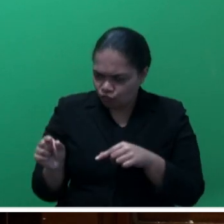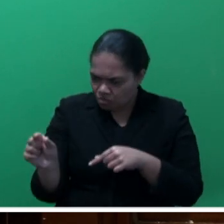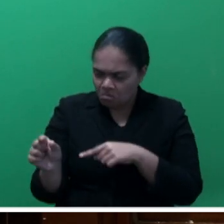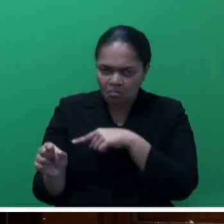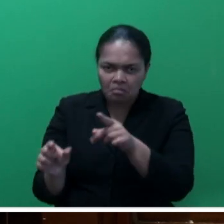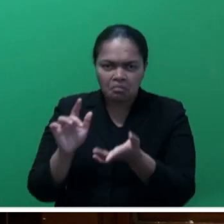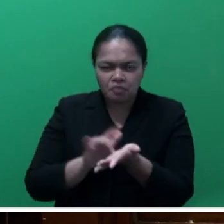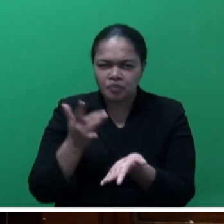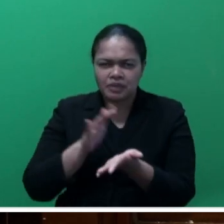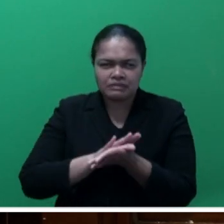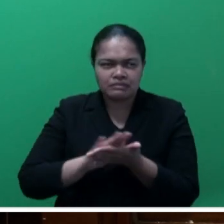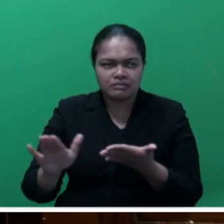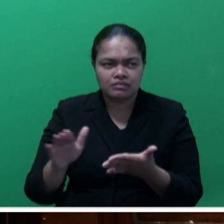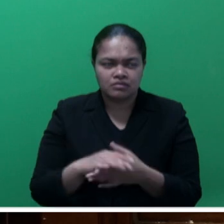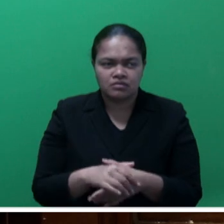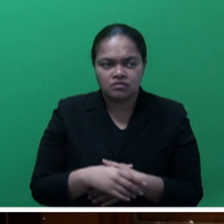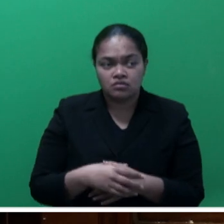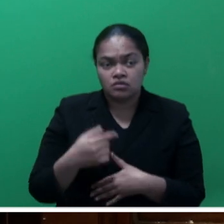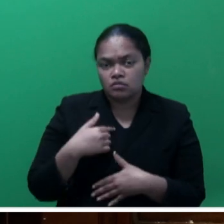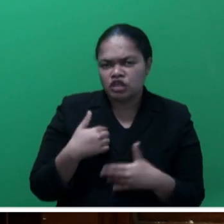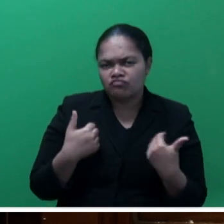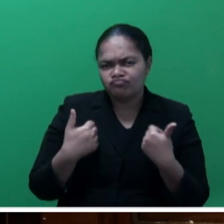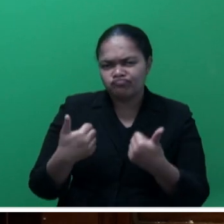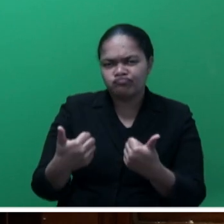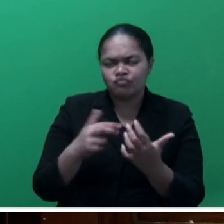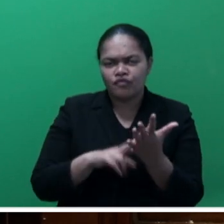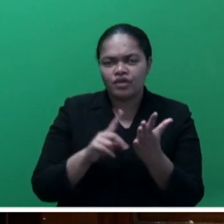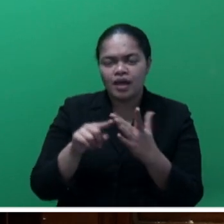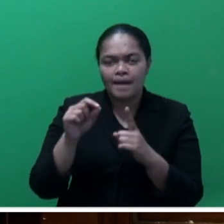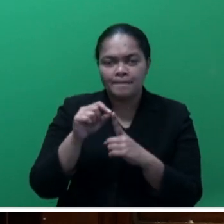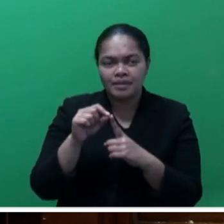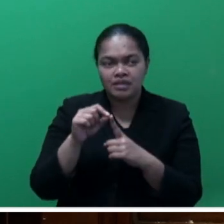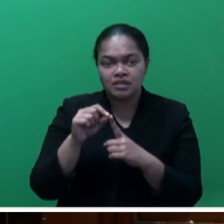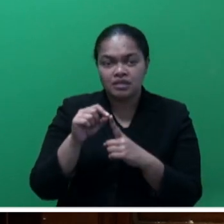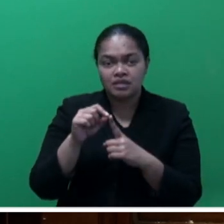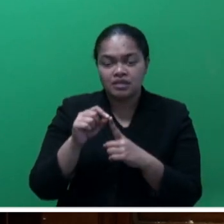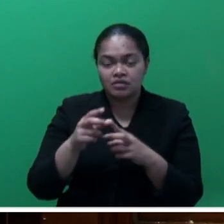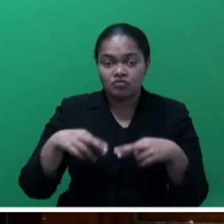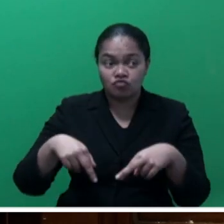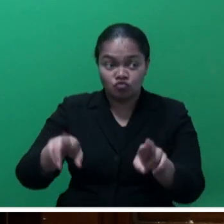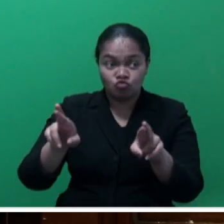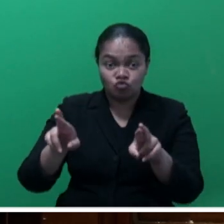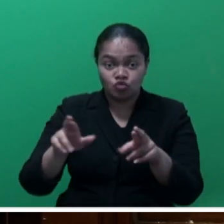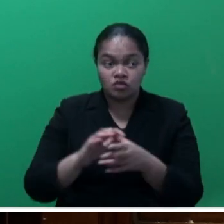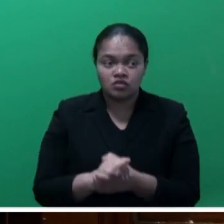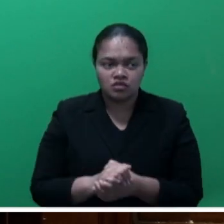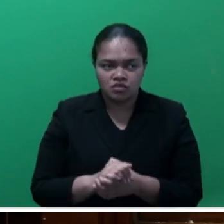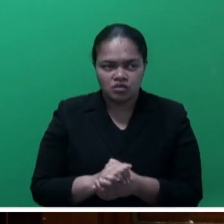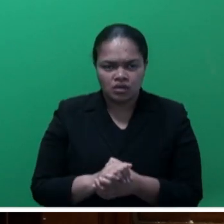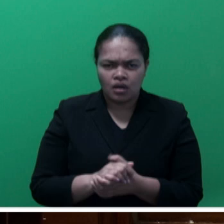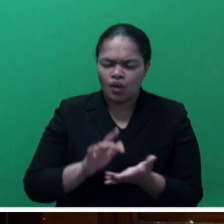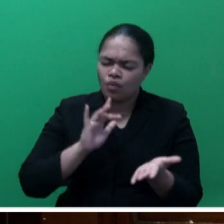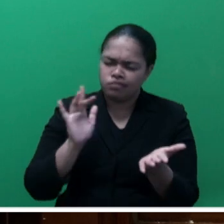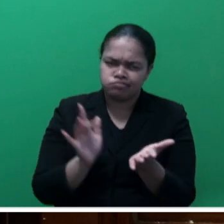I do not know whether I was driven through the VIP route, which was cleaned before we drove through,